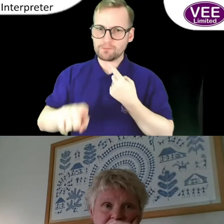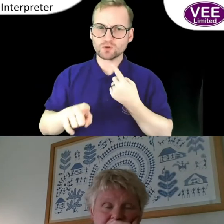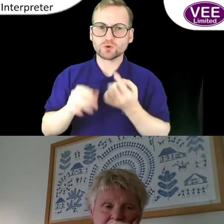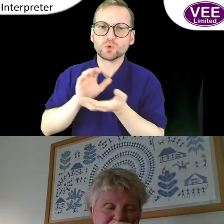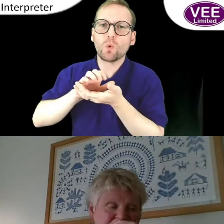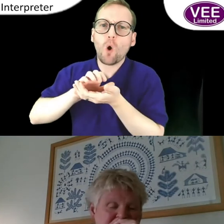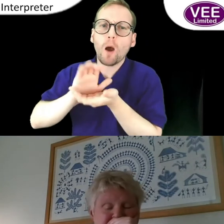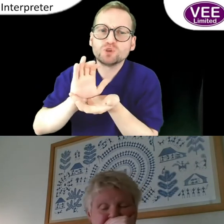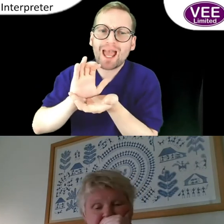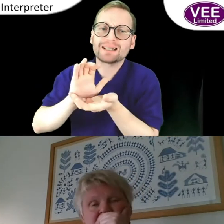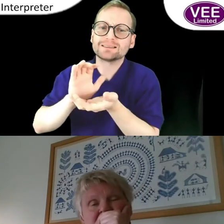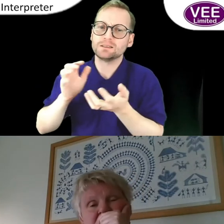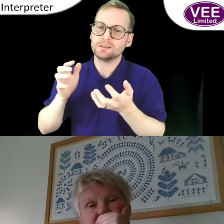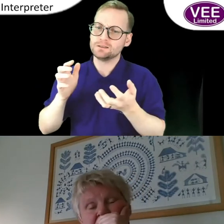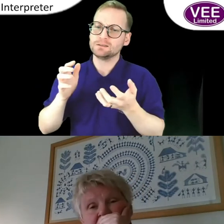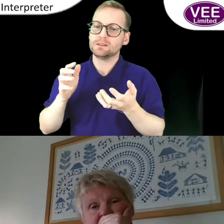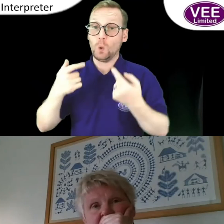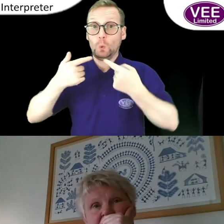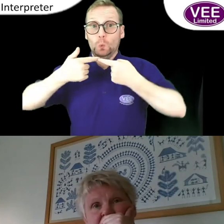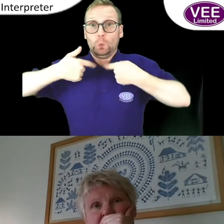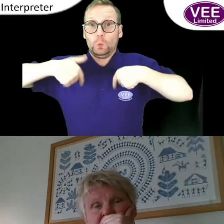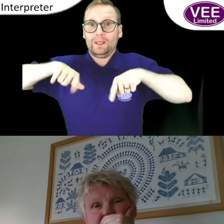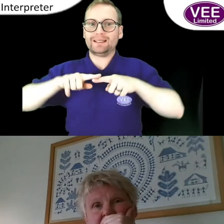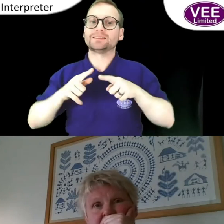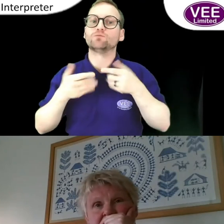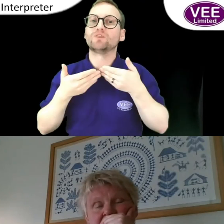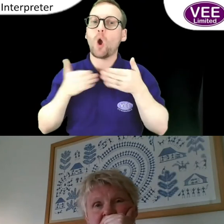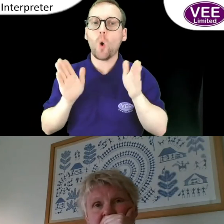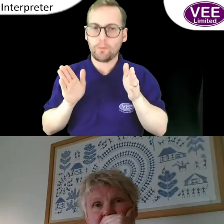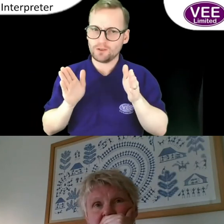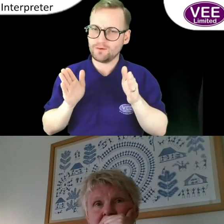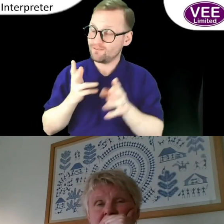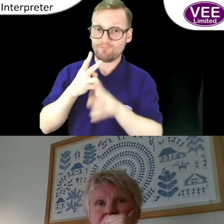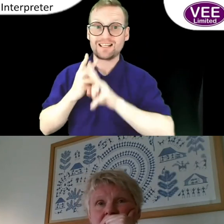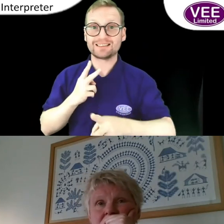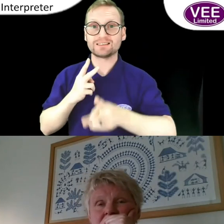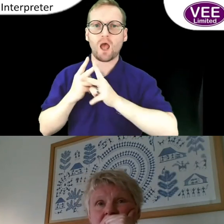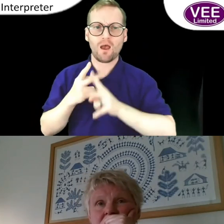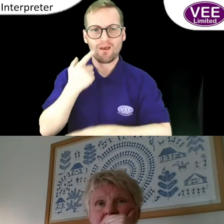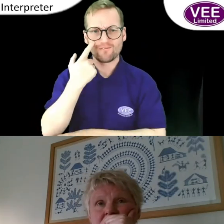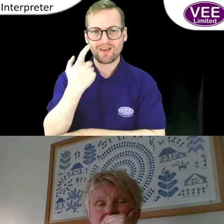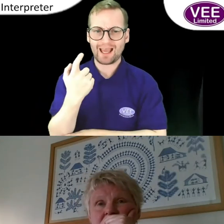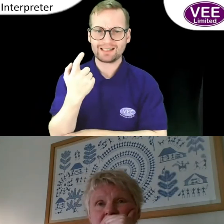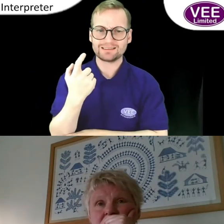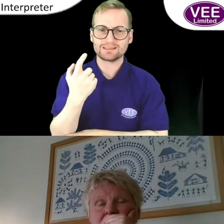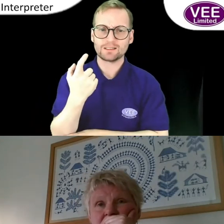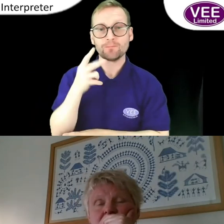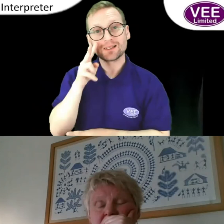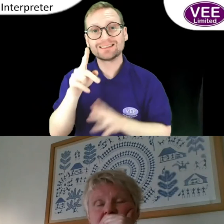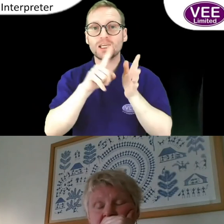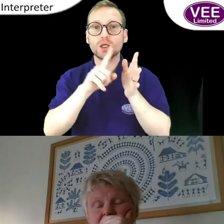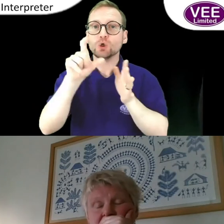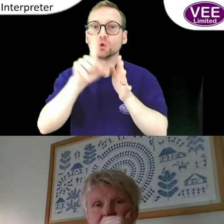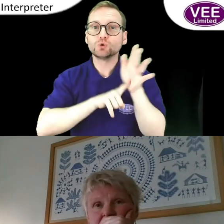to aspects of the galleries. We have, since we reopened, experienced lots of visitors, especially finding seeing the Jo Cox wall